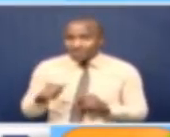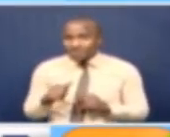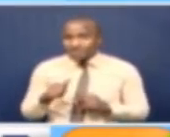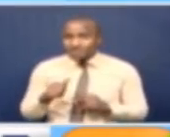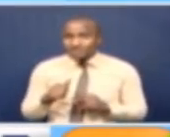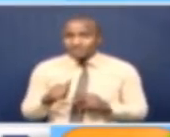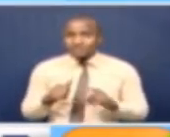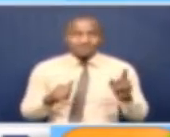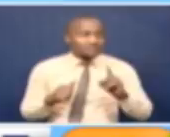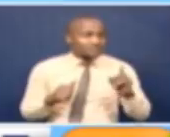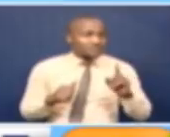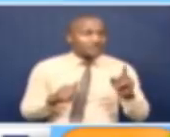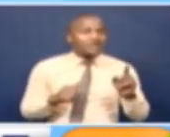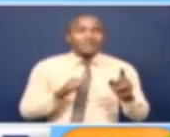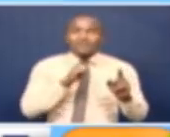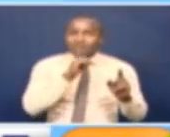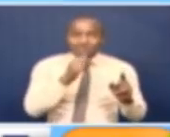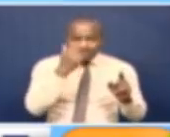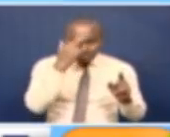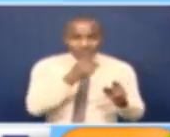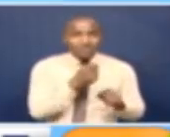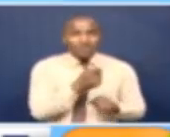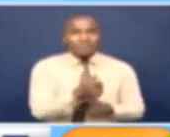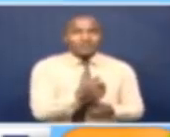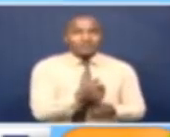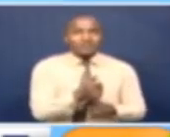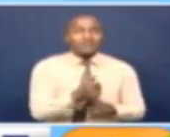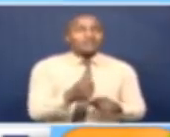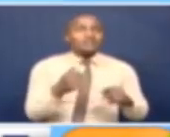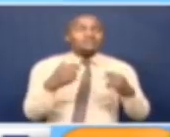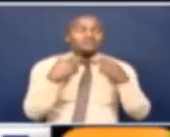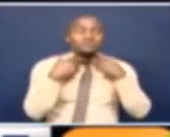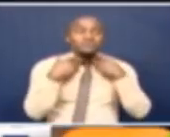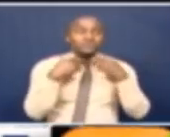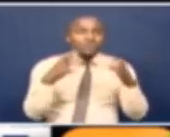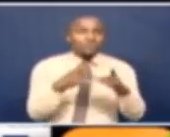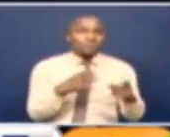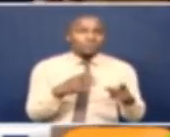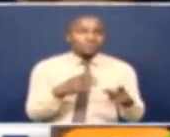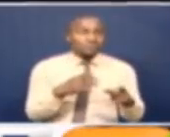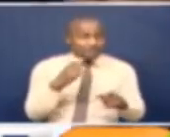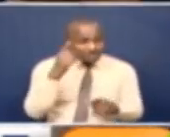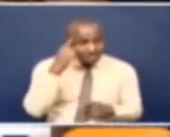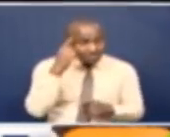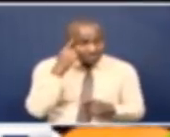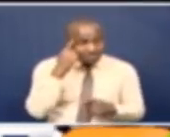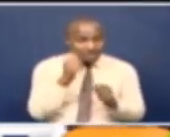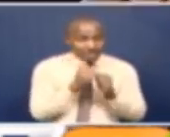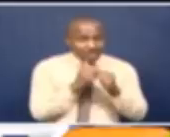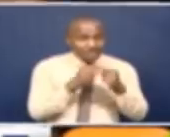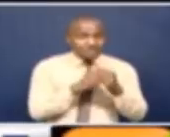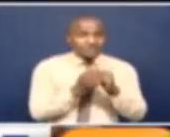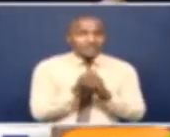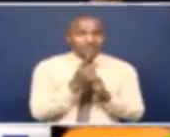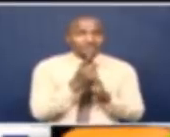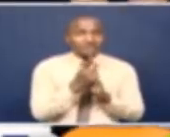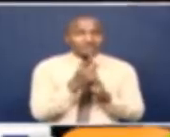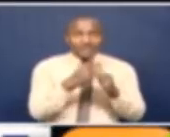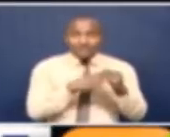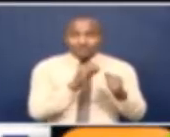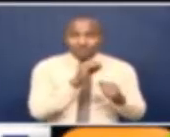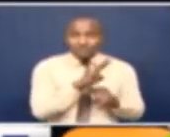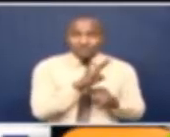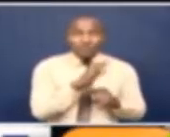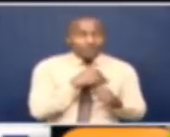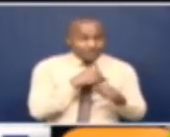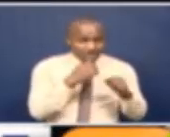not the Maasai who were paid. It is the colonial masters. Remember, in 1904, we had agreement.